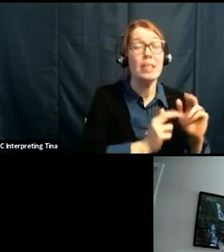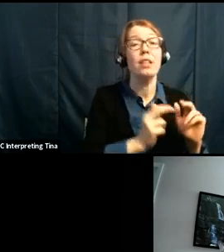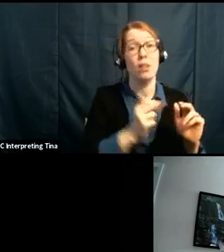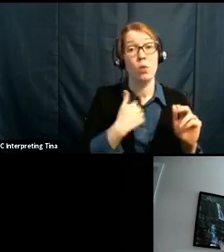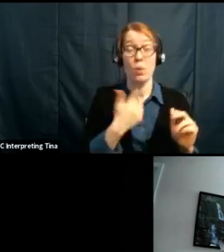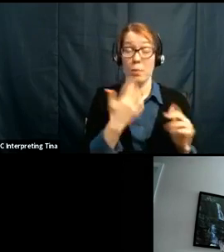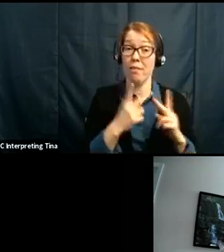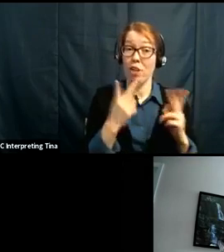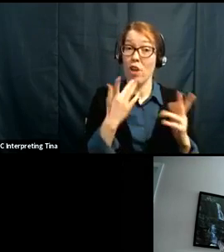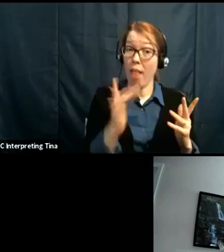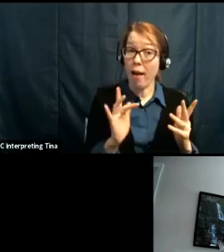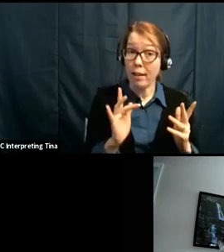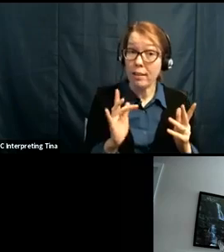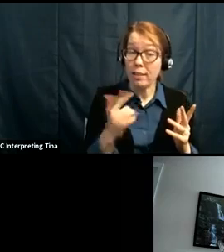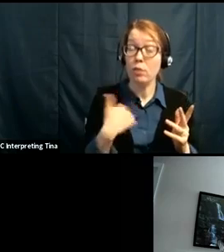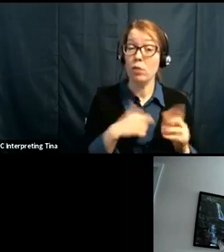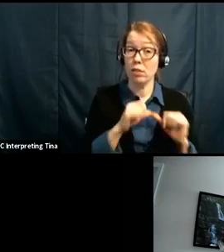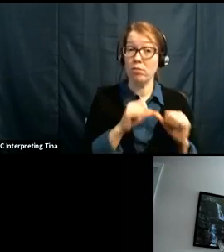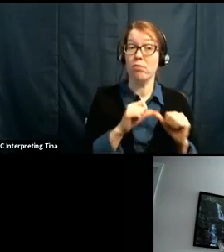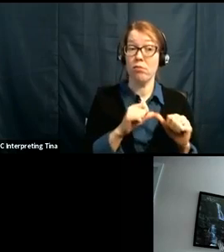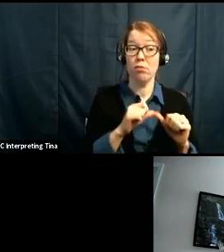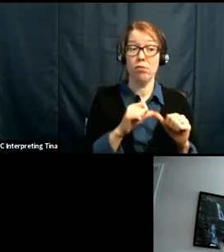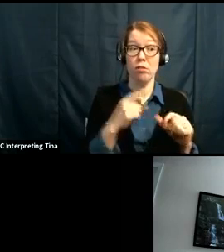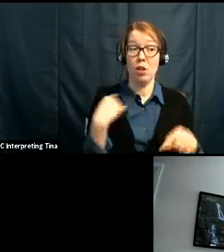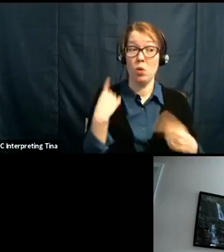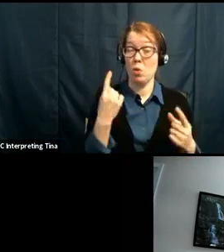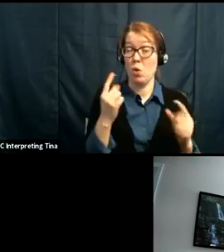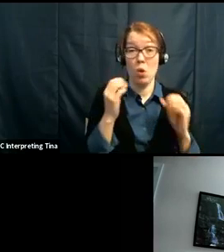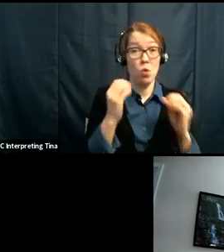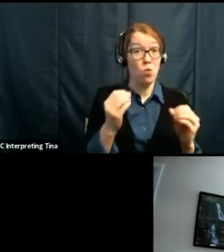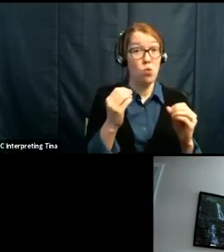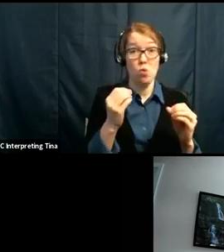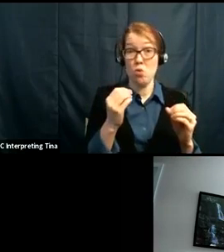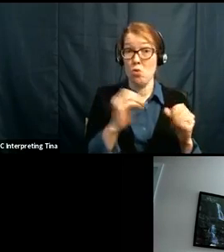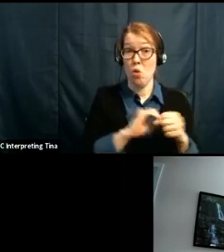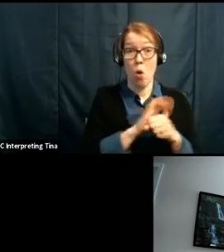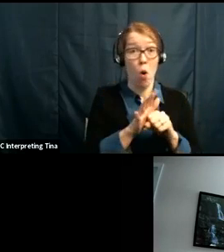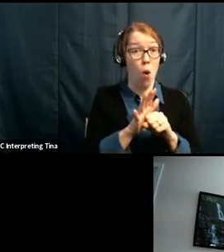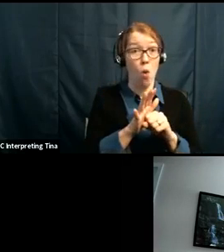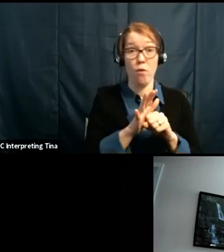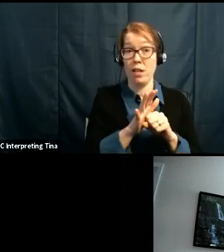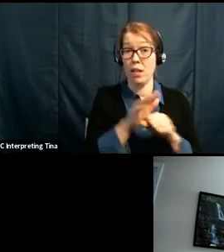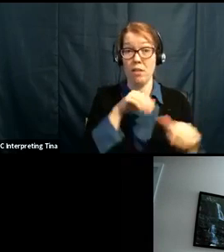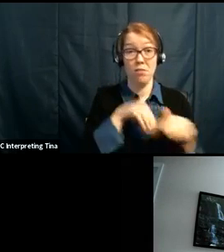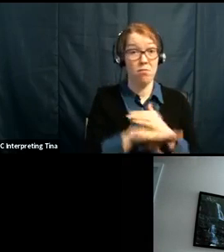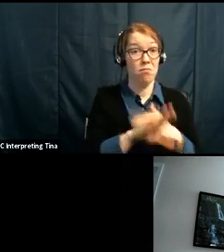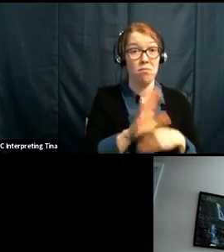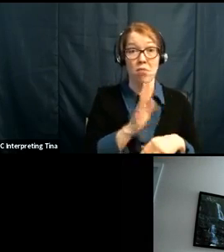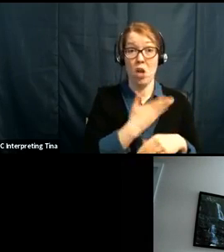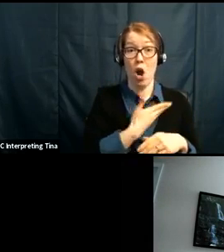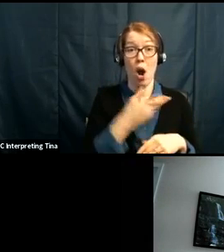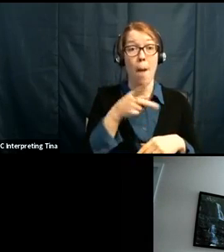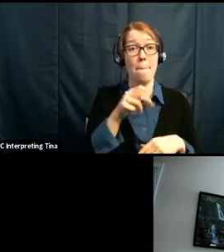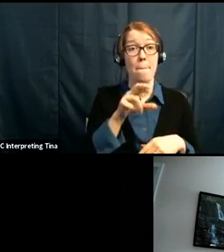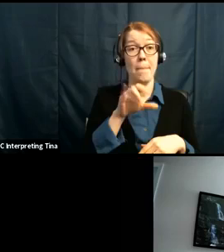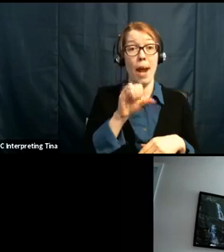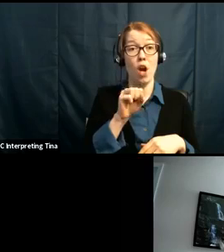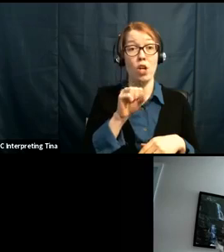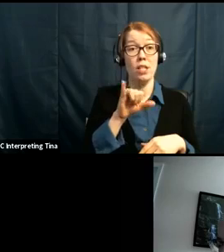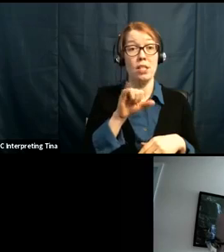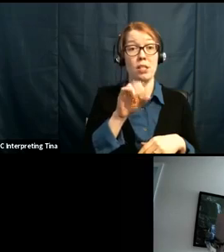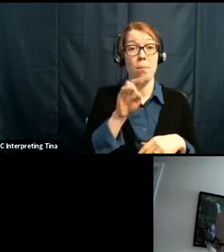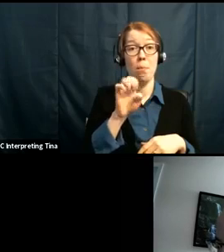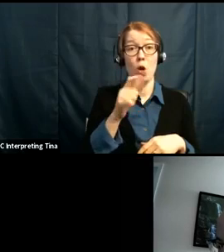very fortunate. We have kept, as far as we know, no COVID patients have been admitted to our Perrysburg hospital. So we've been able to keep